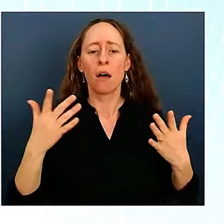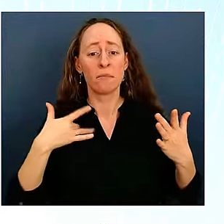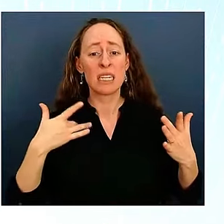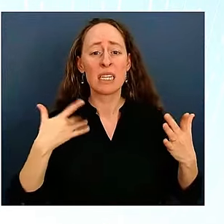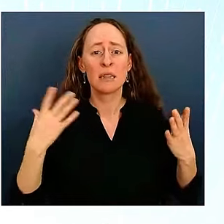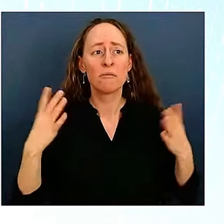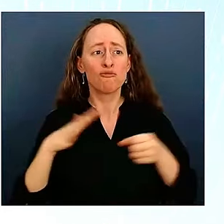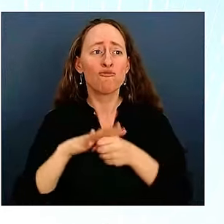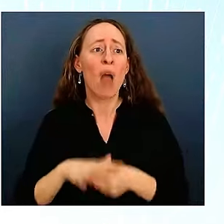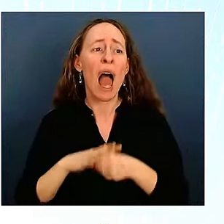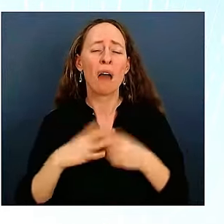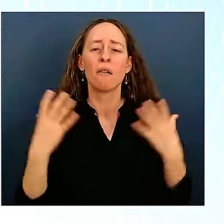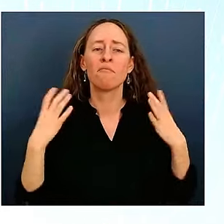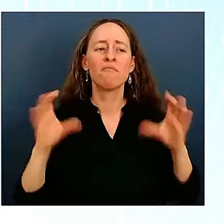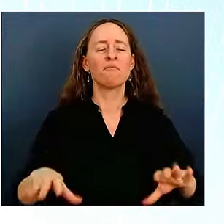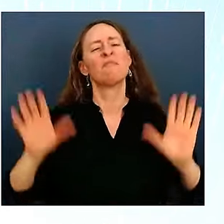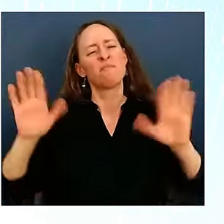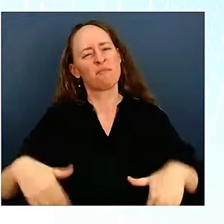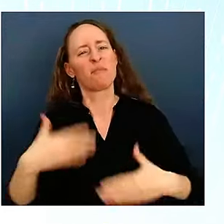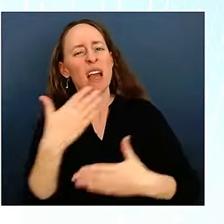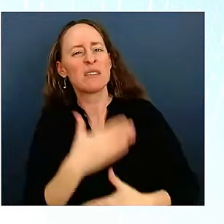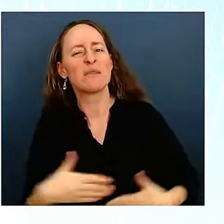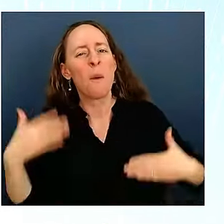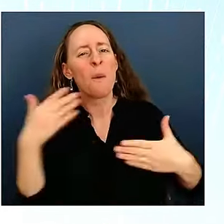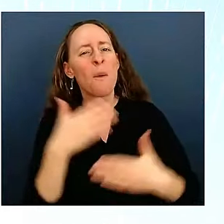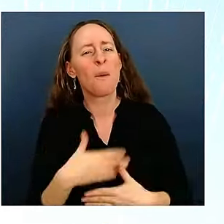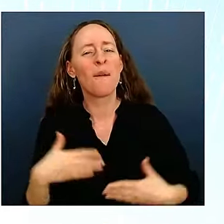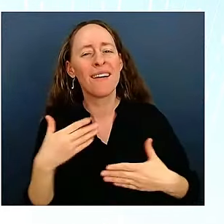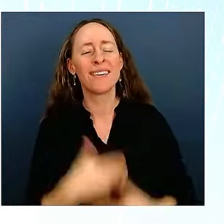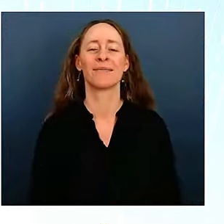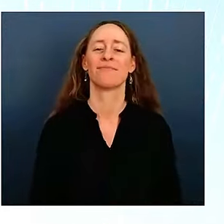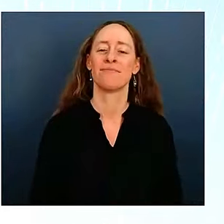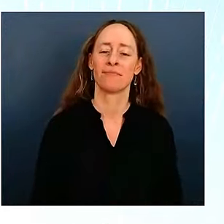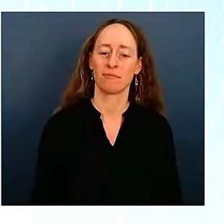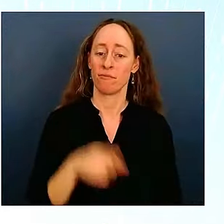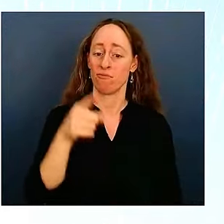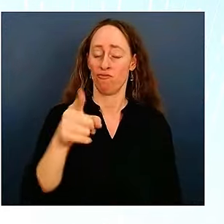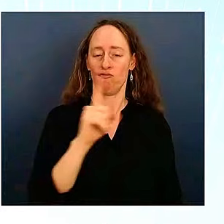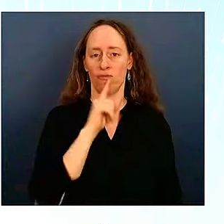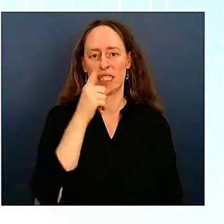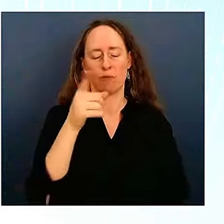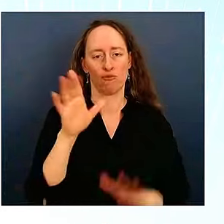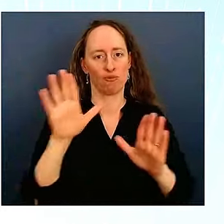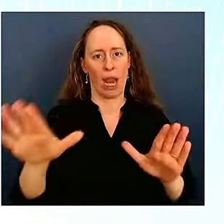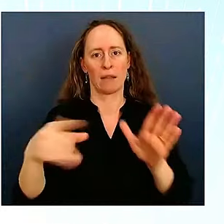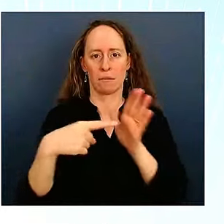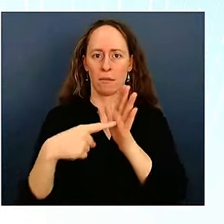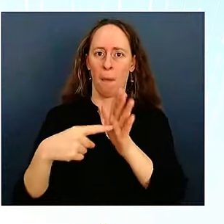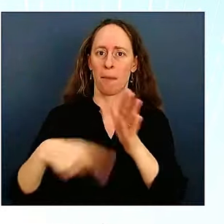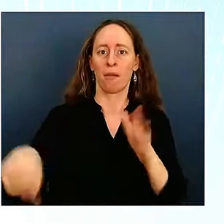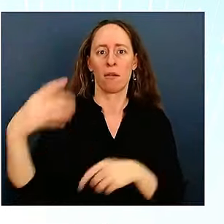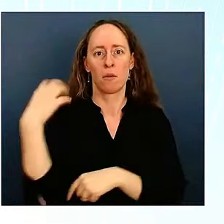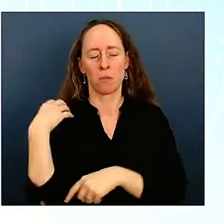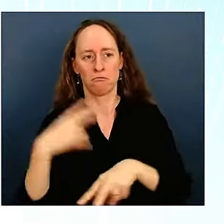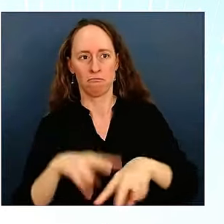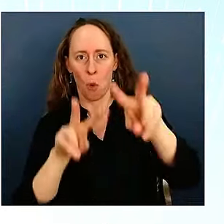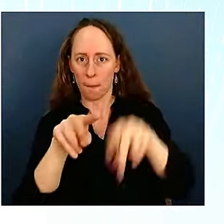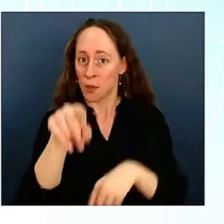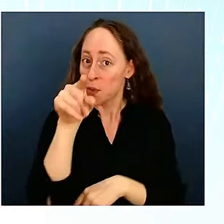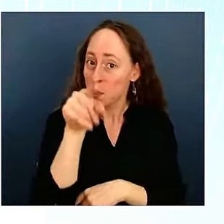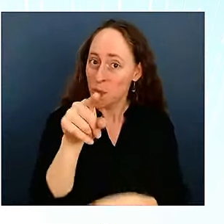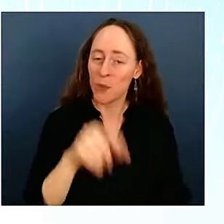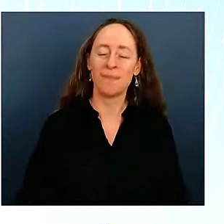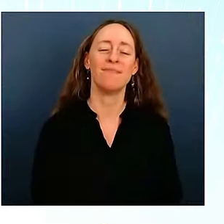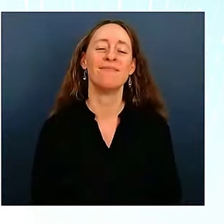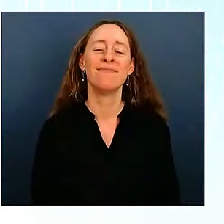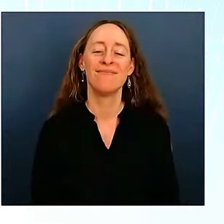example for coaches all across the country and all around the world. So, Columbus Crew, congratulations